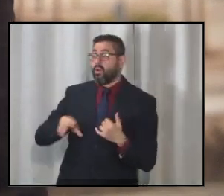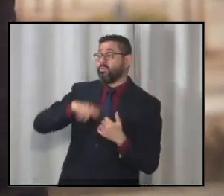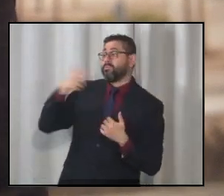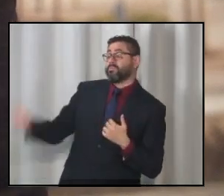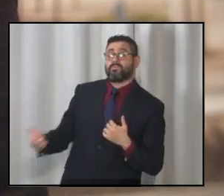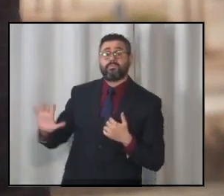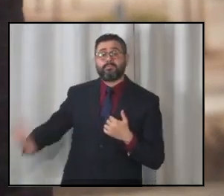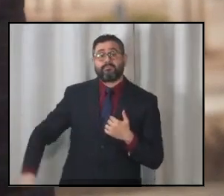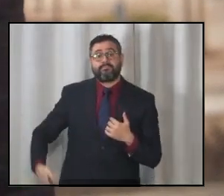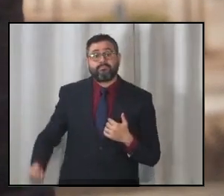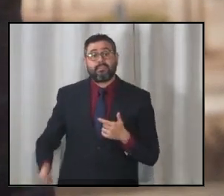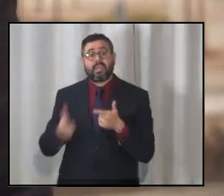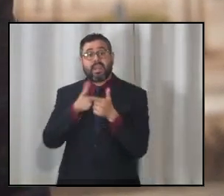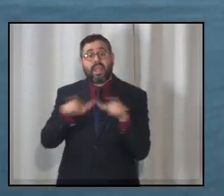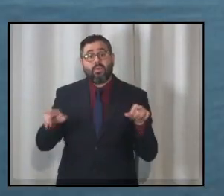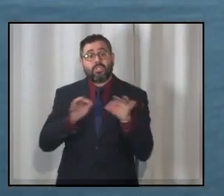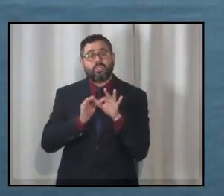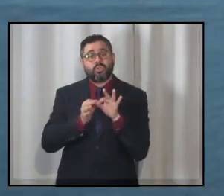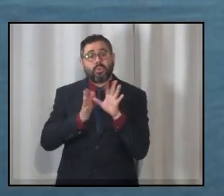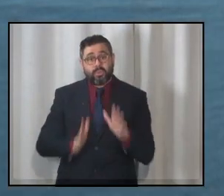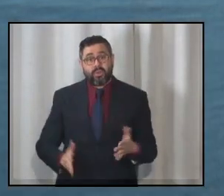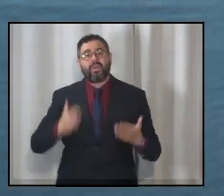language interpreter. Thank you.